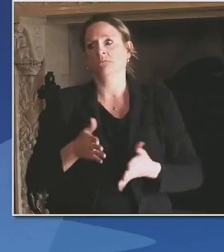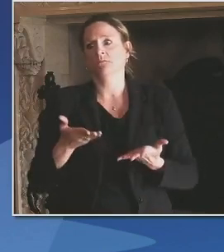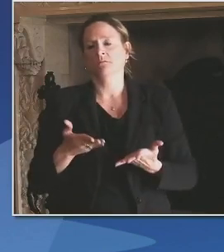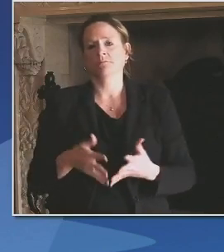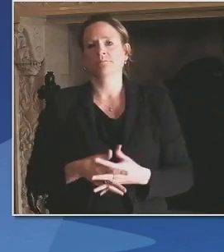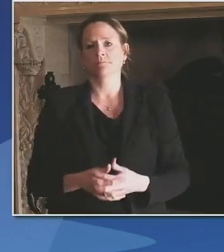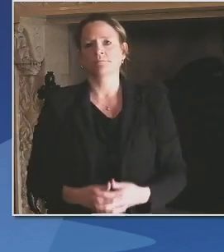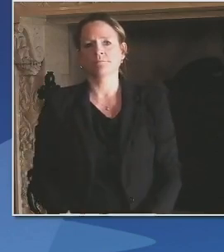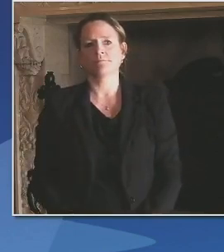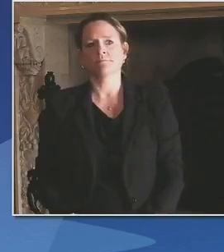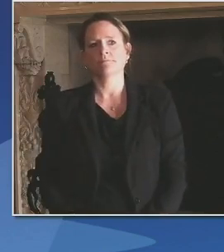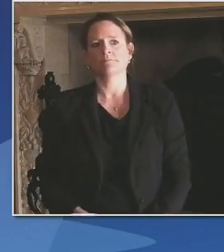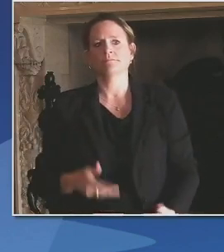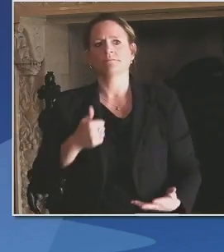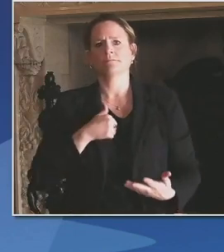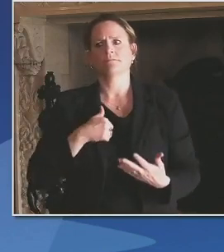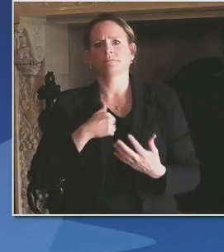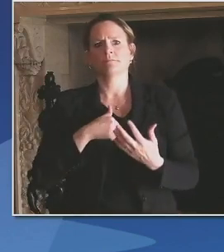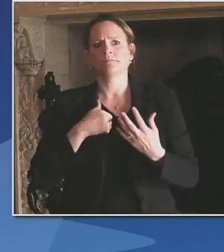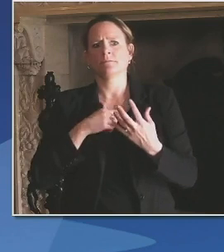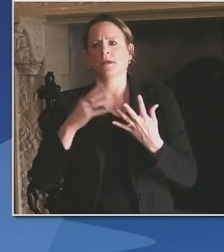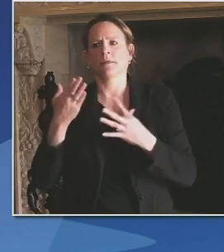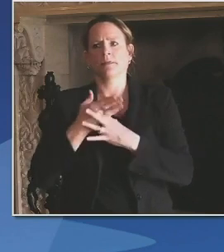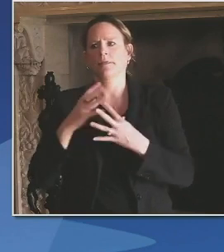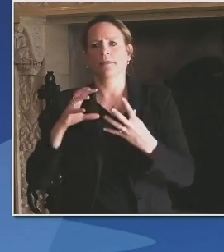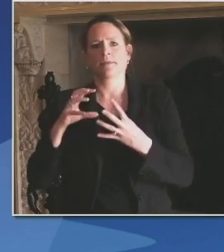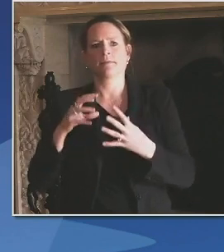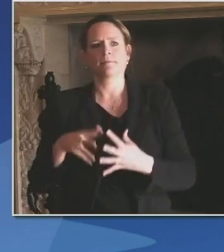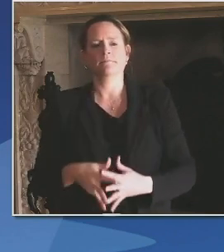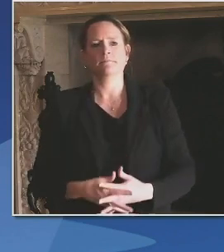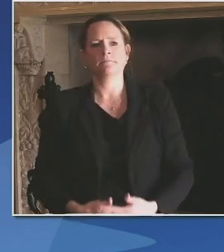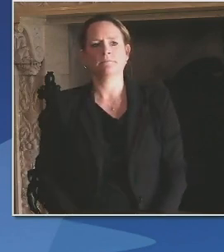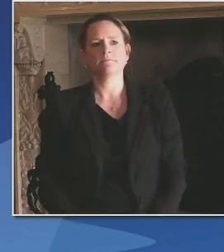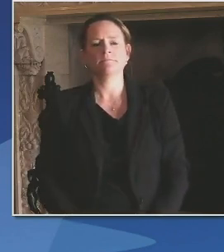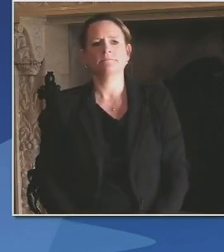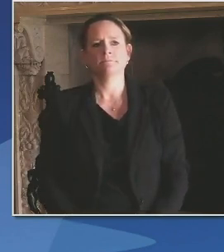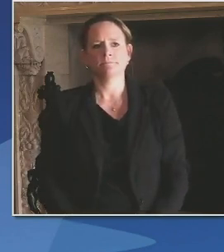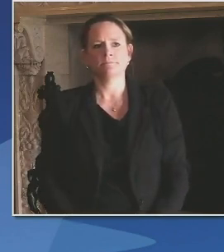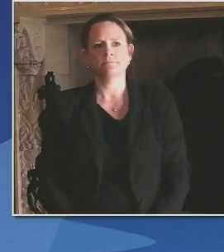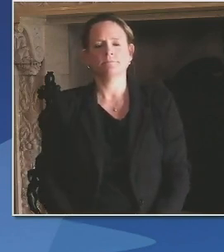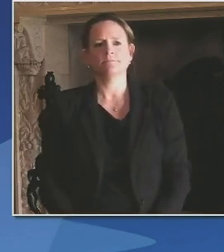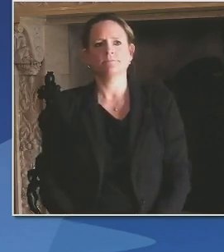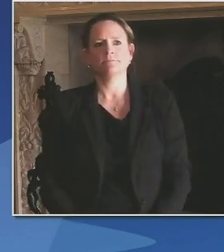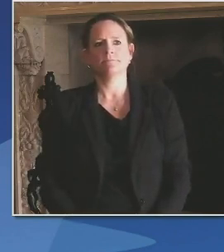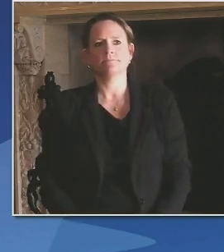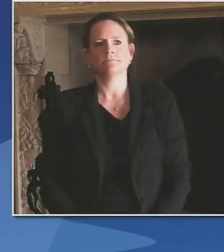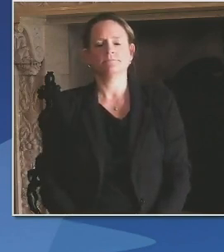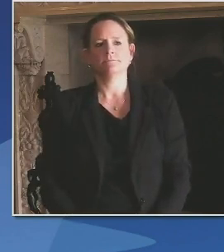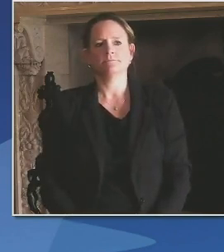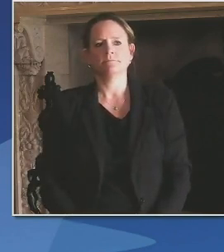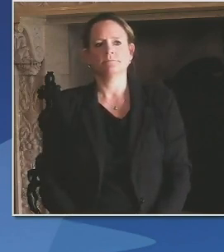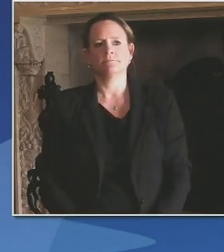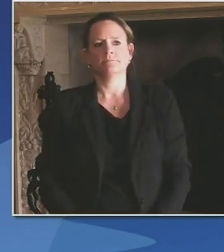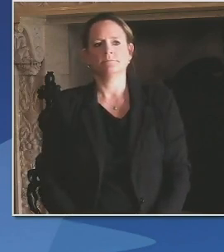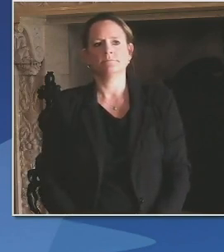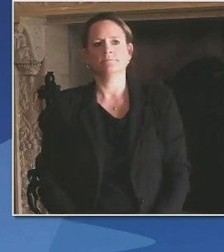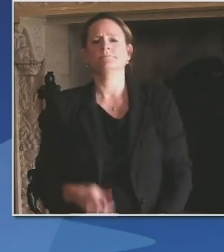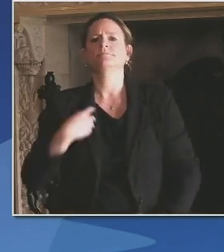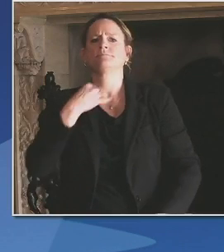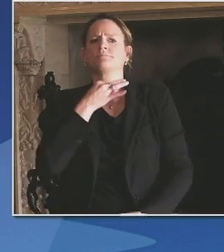Hi, sorry, thank you for taking my question. I am curious, are all hospitals and labs able to